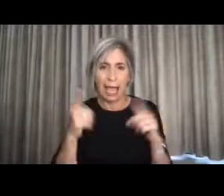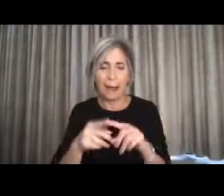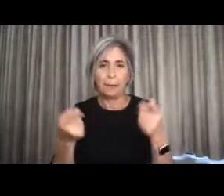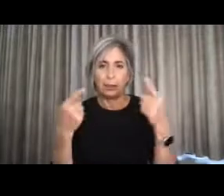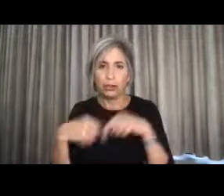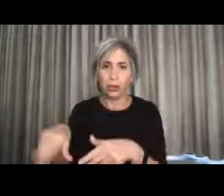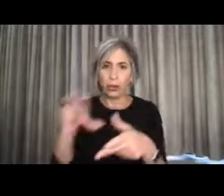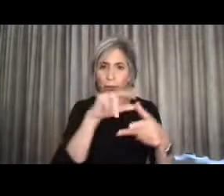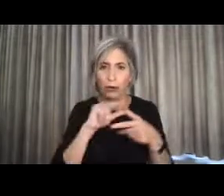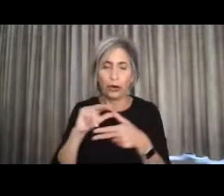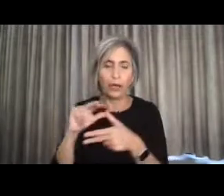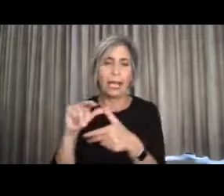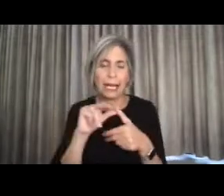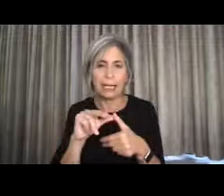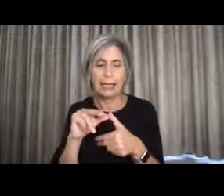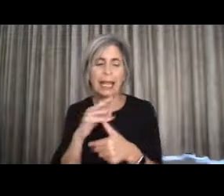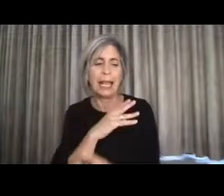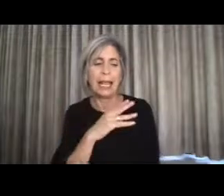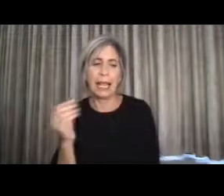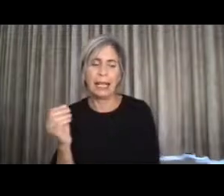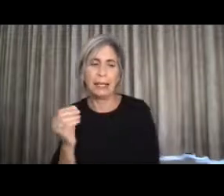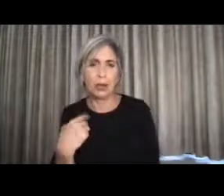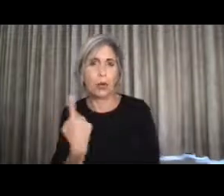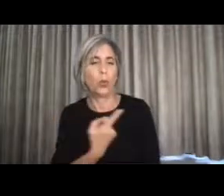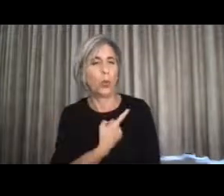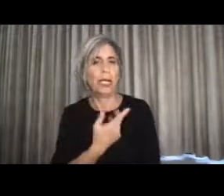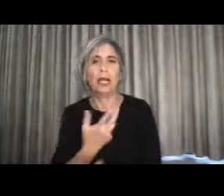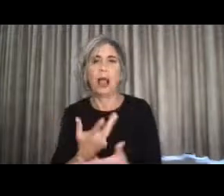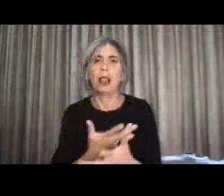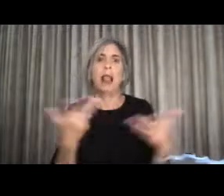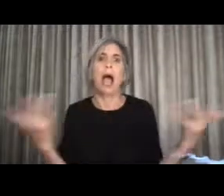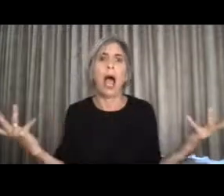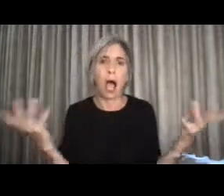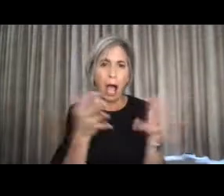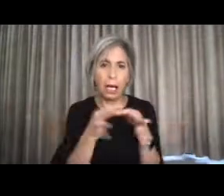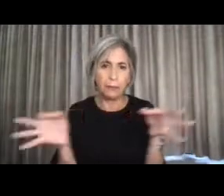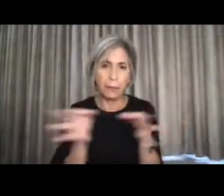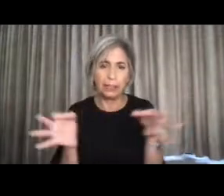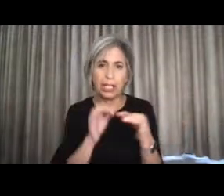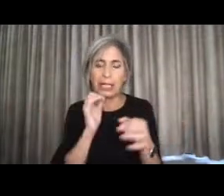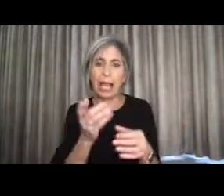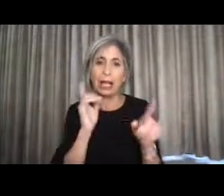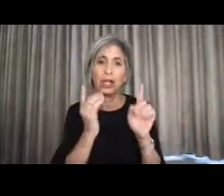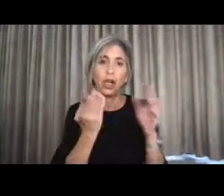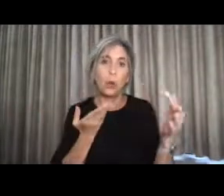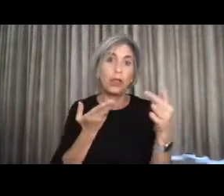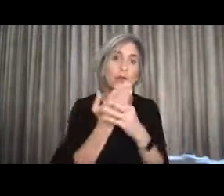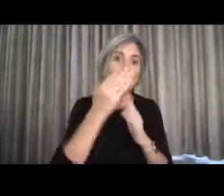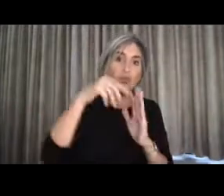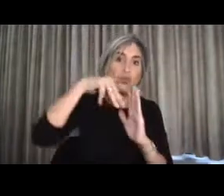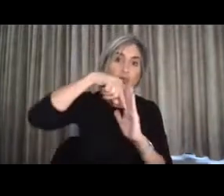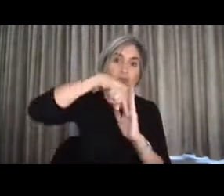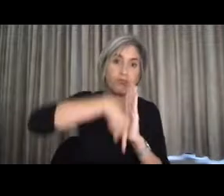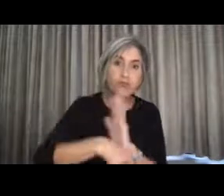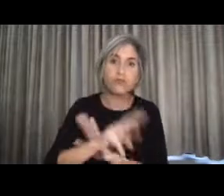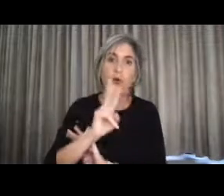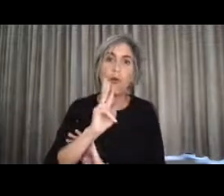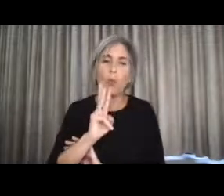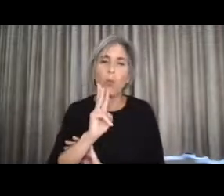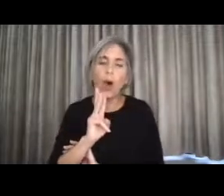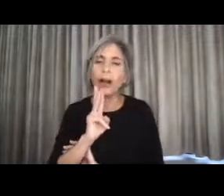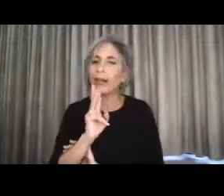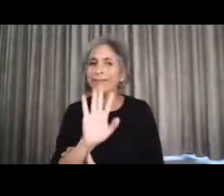hurricane, and we did a lot of messaging on not going through deep water, and in our particular community down by